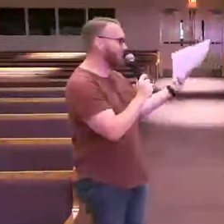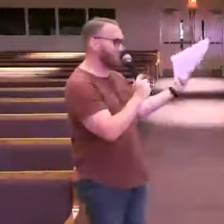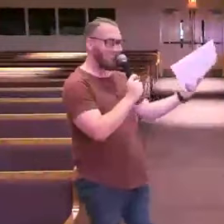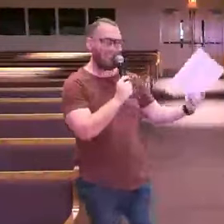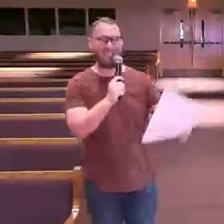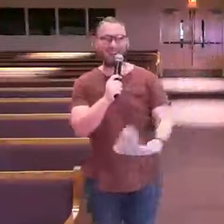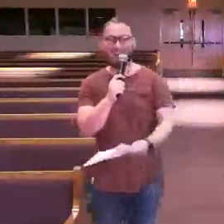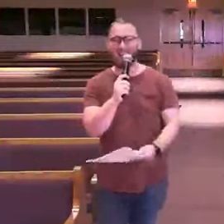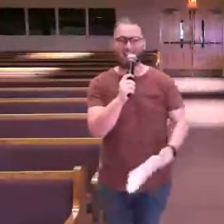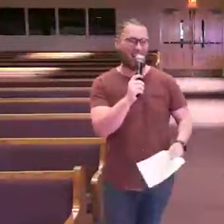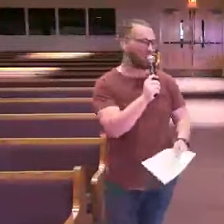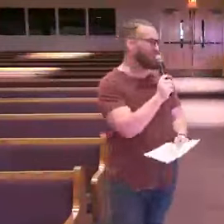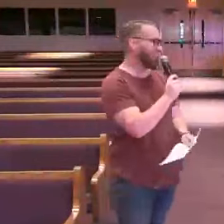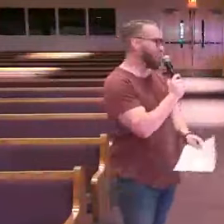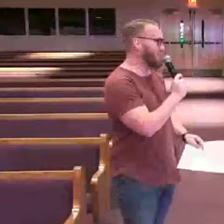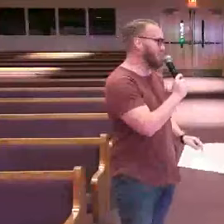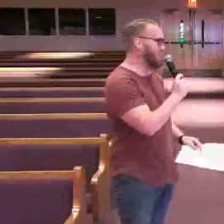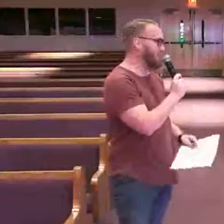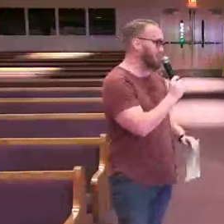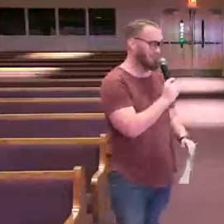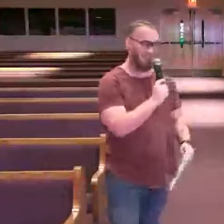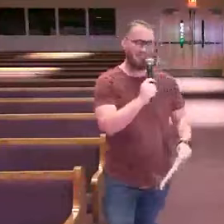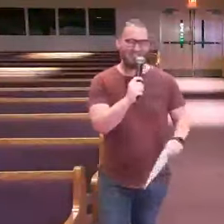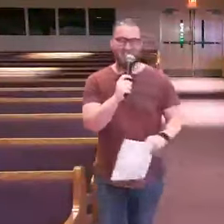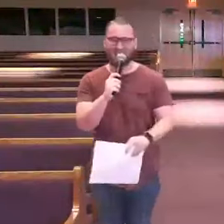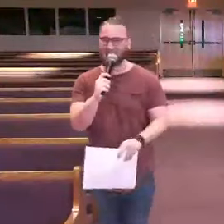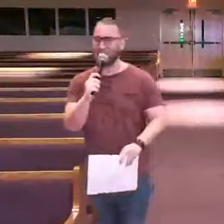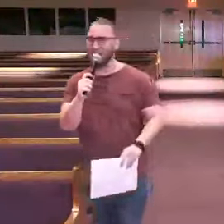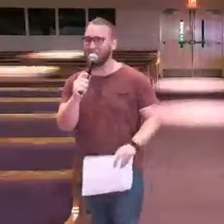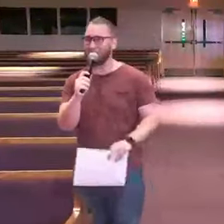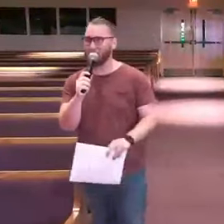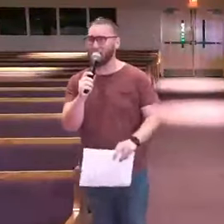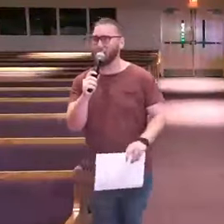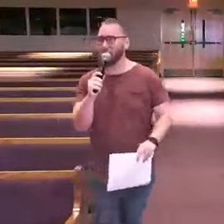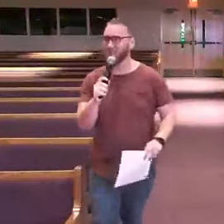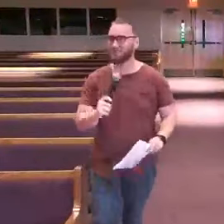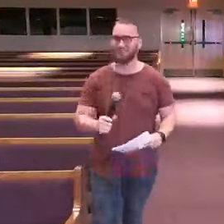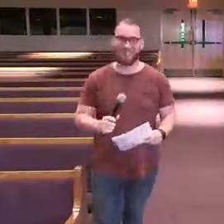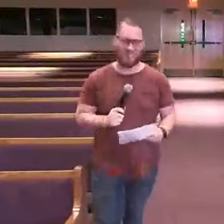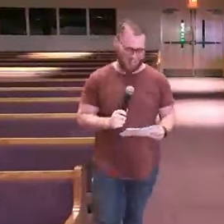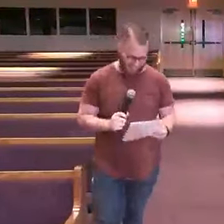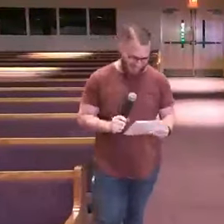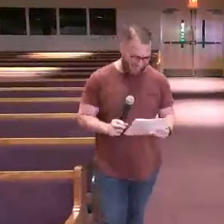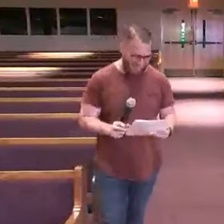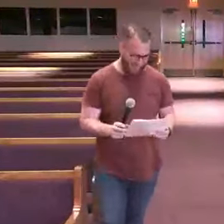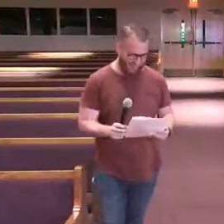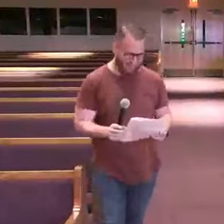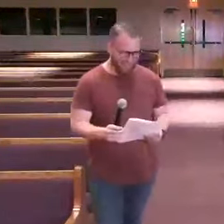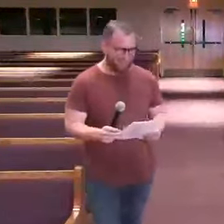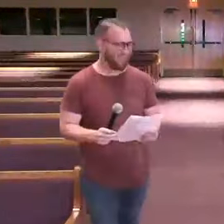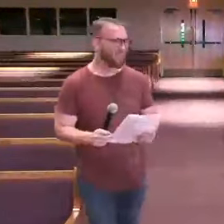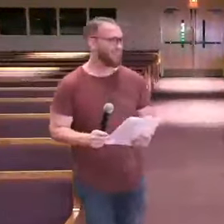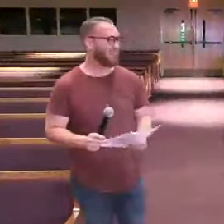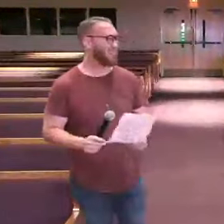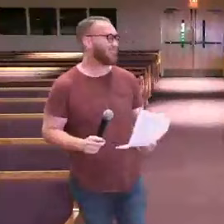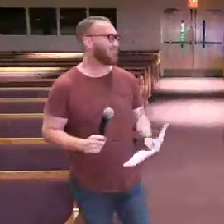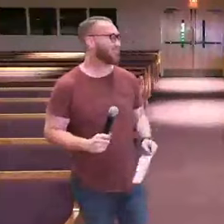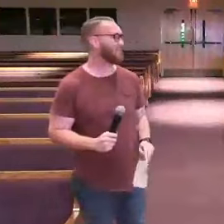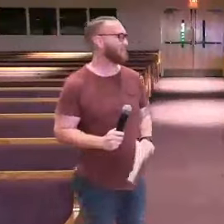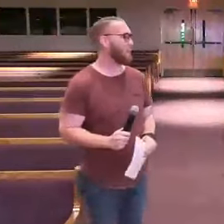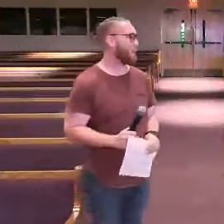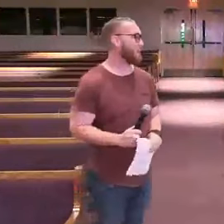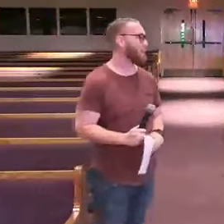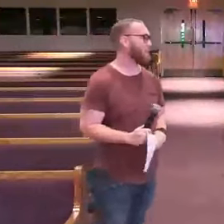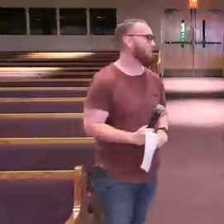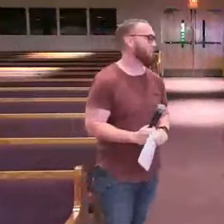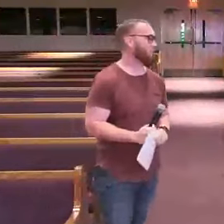And almost instantly things started connecting like they were supposed to. That's how prayer works. So there's power in prayer. But continue to pray. And,